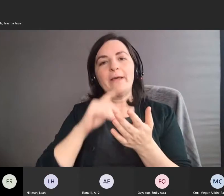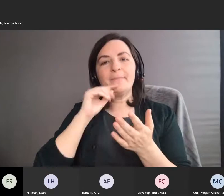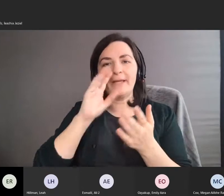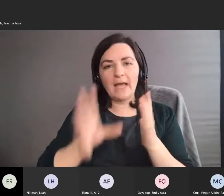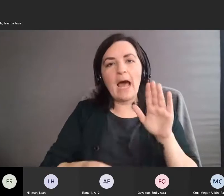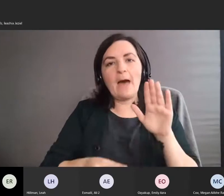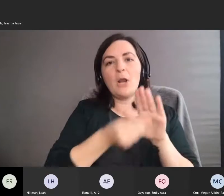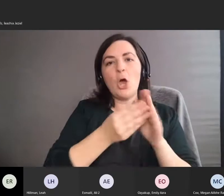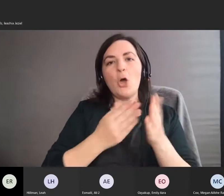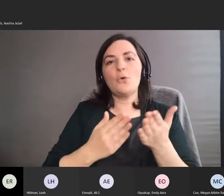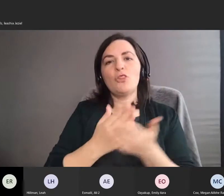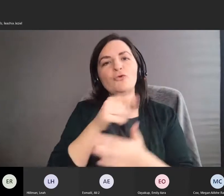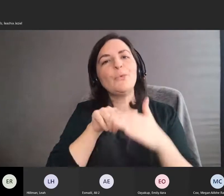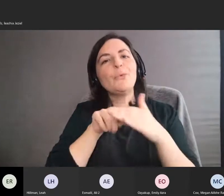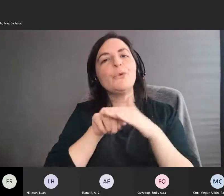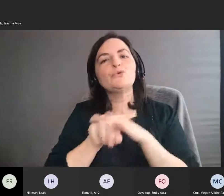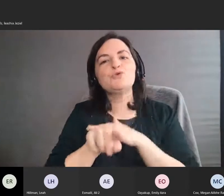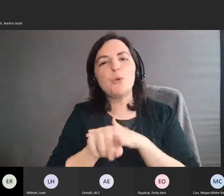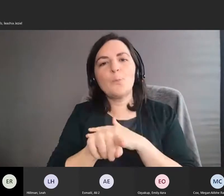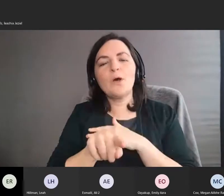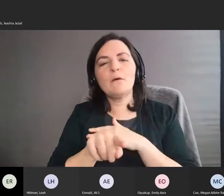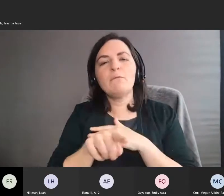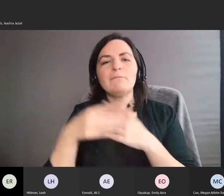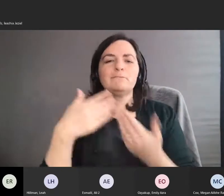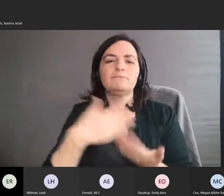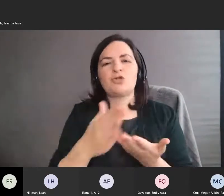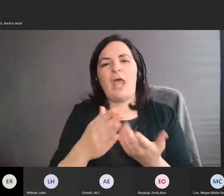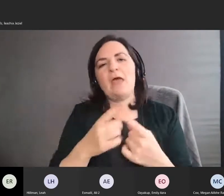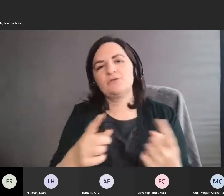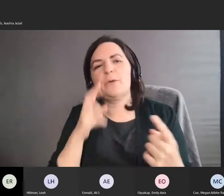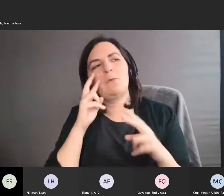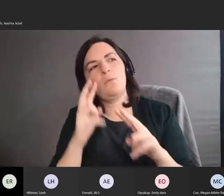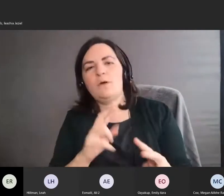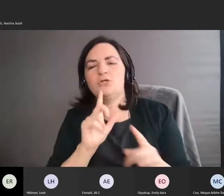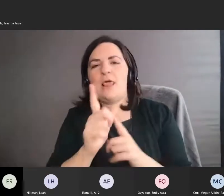upload again through YouTube and share with you again.